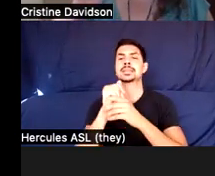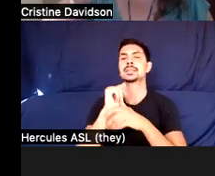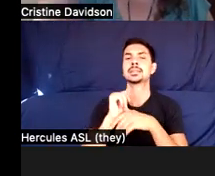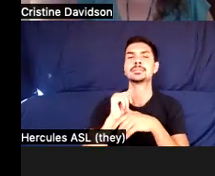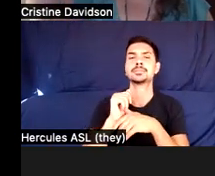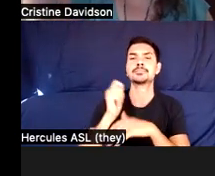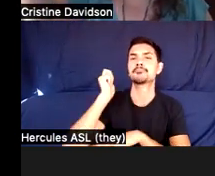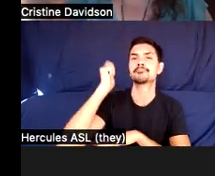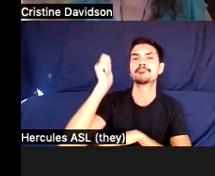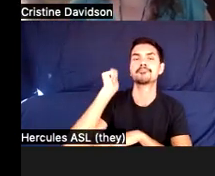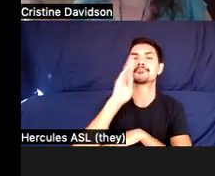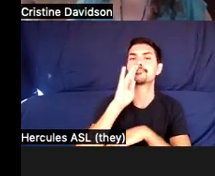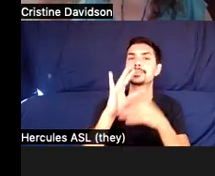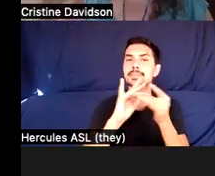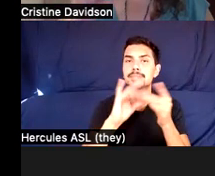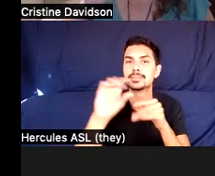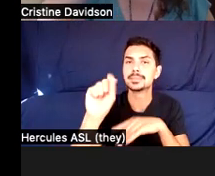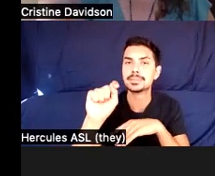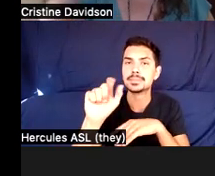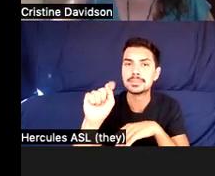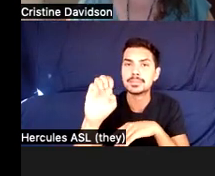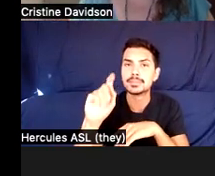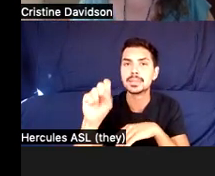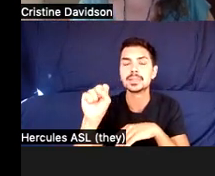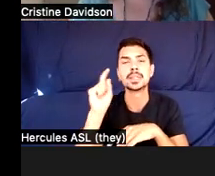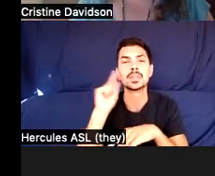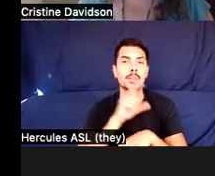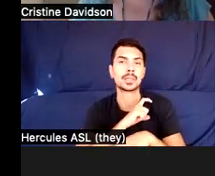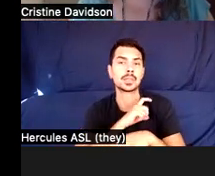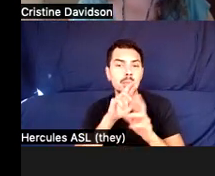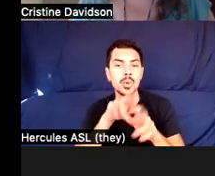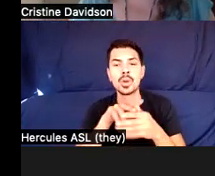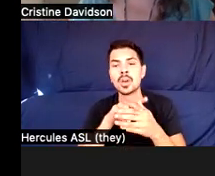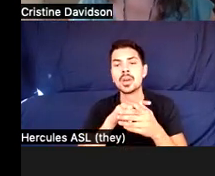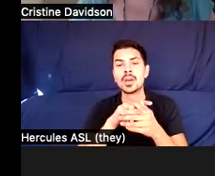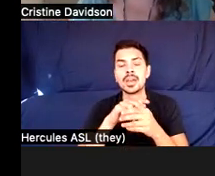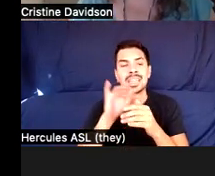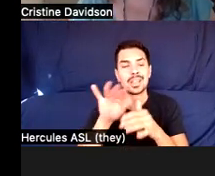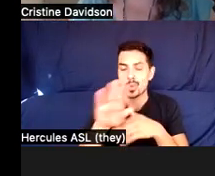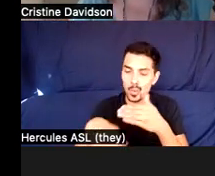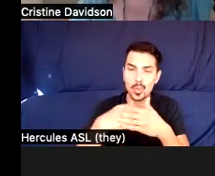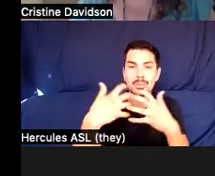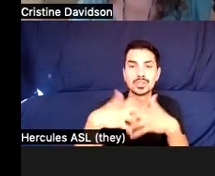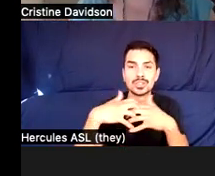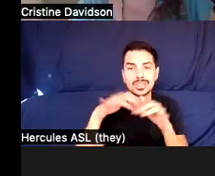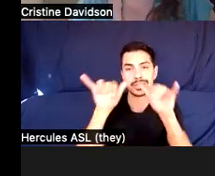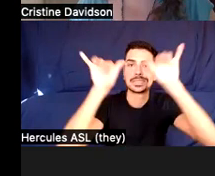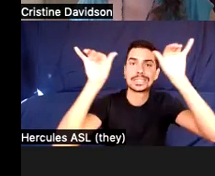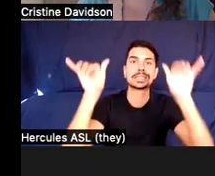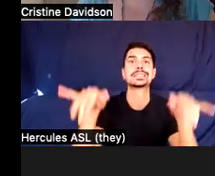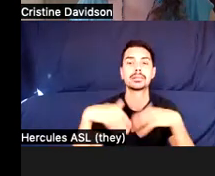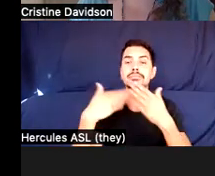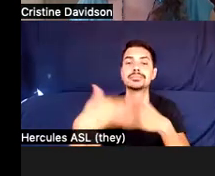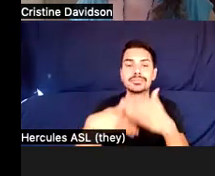the whole machine, right? So we can still be good advocates, and we want you to connect with the advocate program. Does that